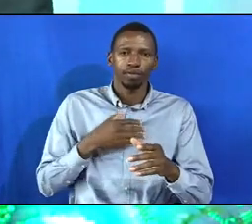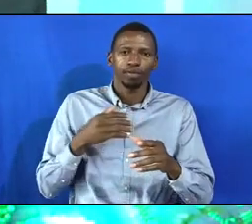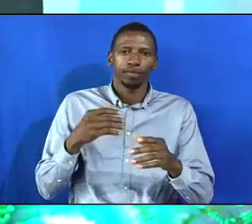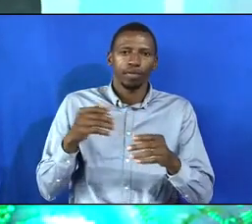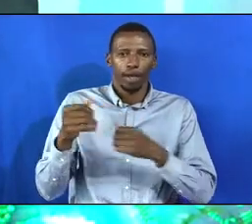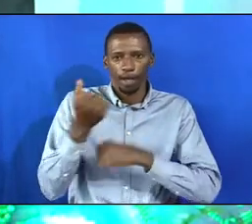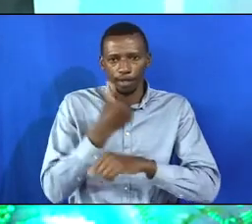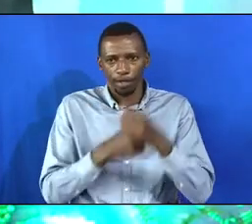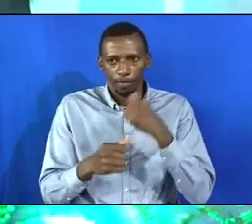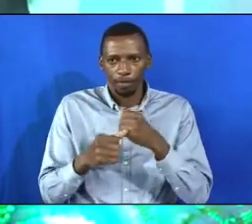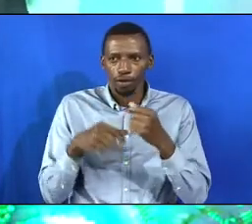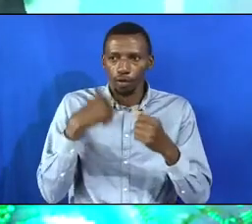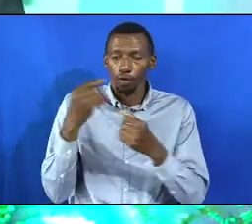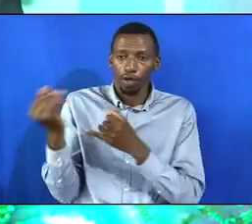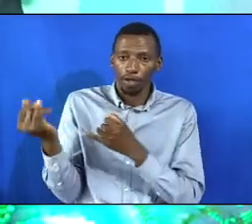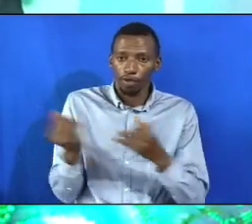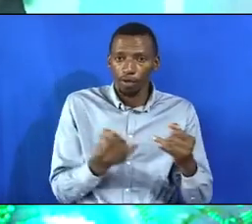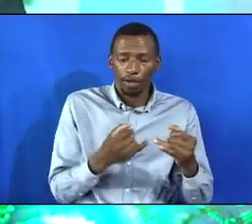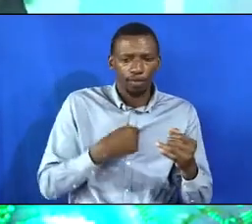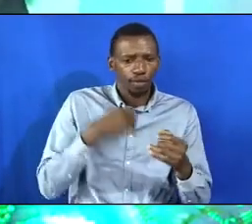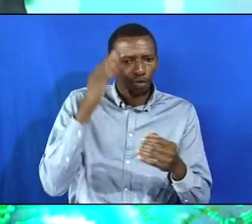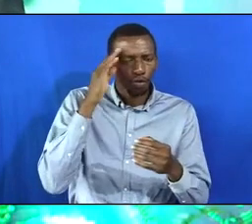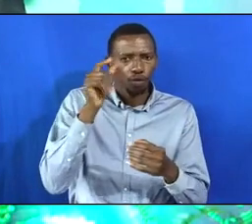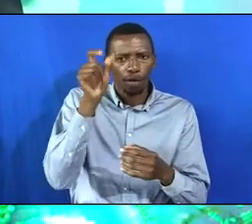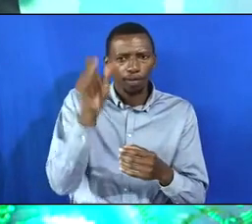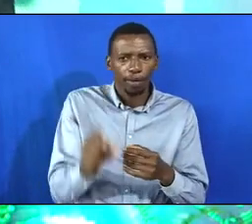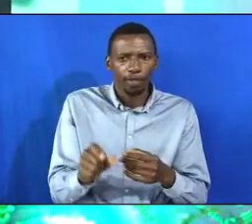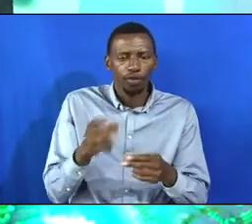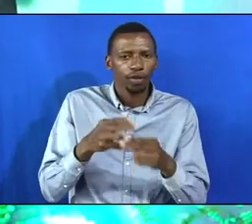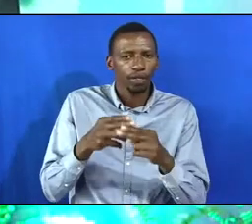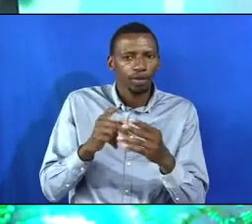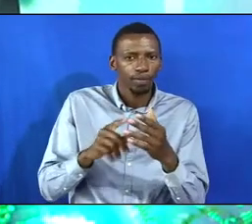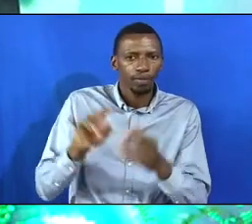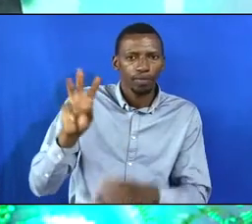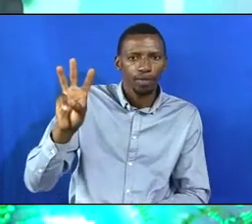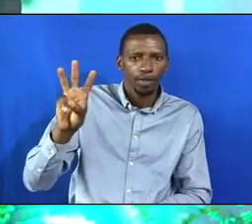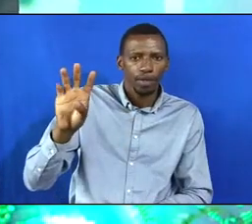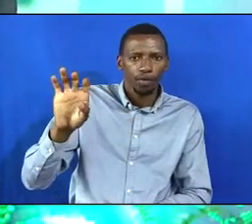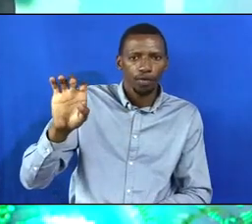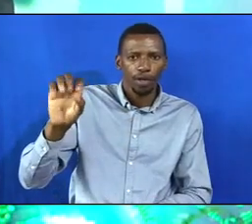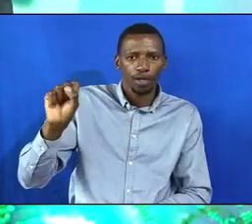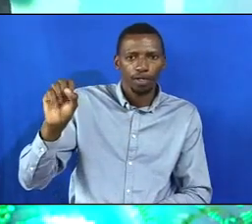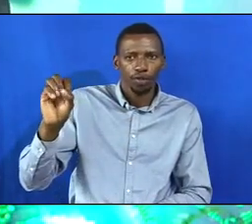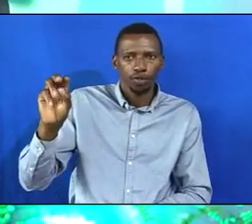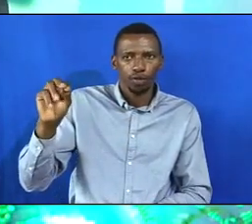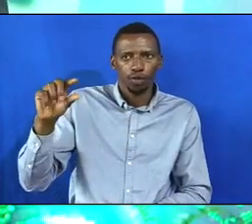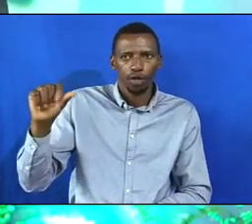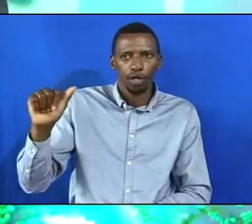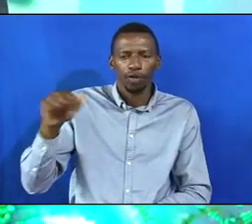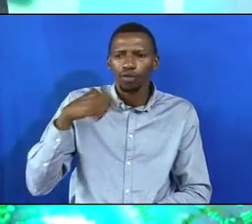invited. One I know is Wesonga. How many did you invite? Even if none of them made it here.